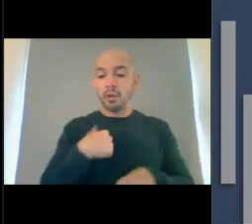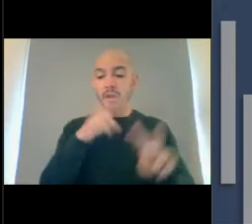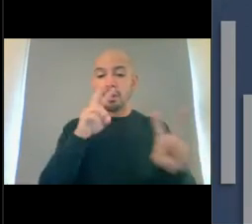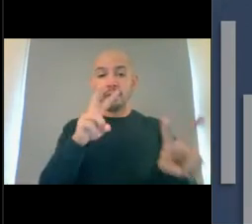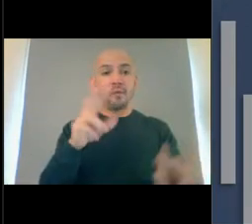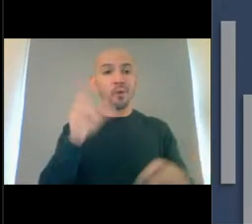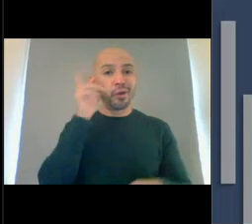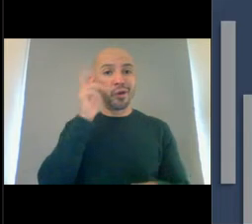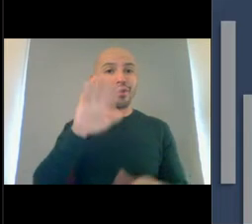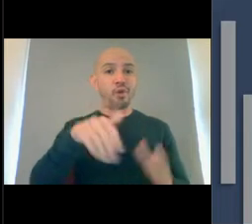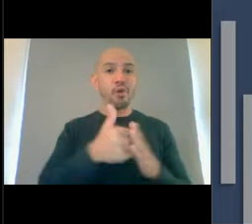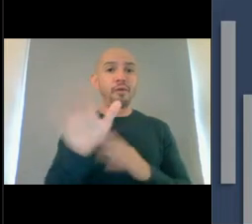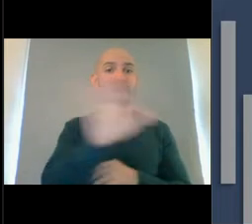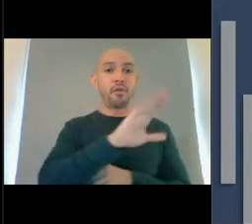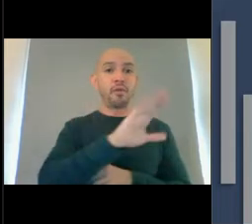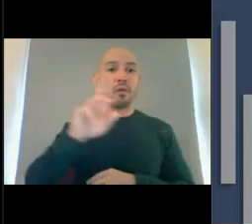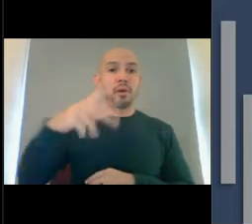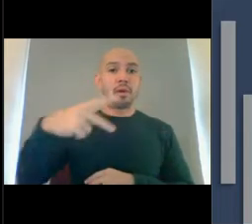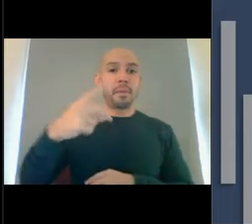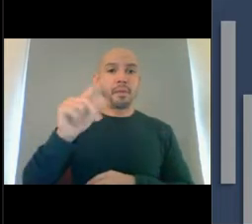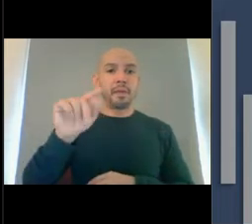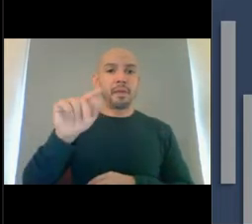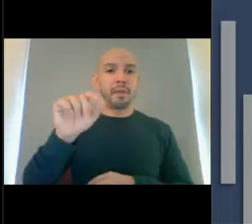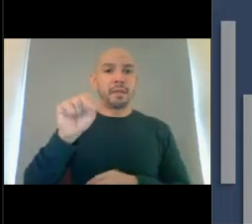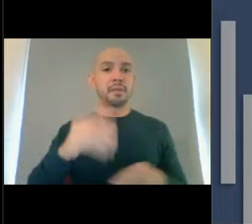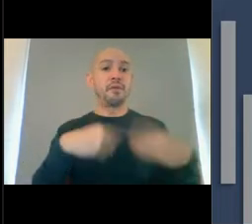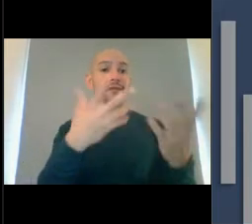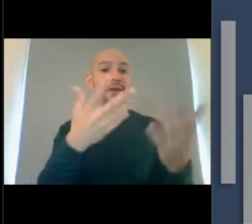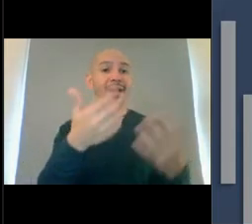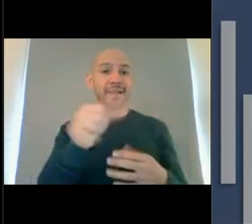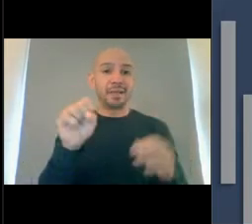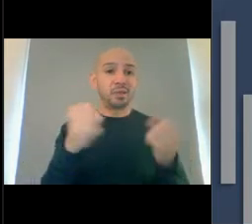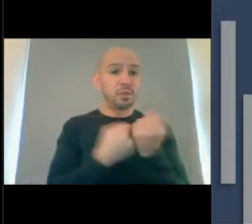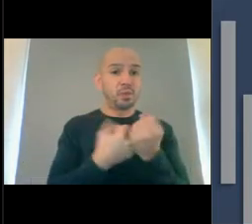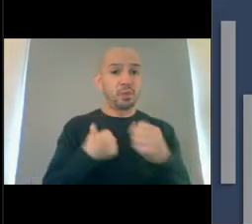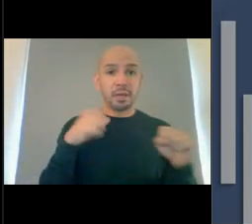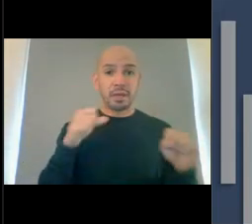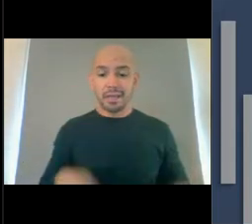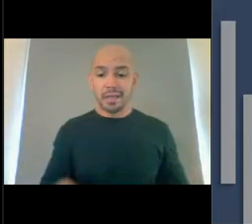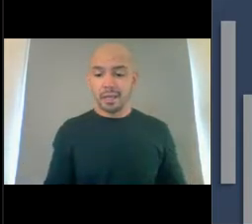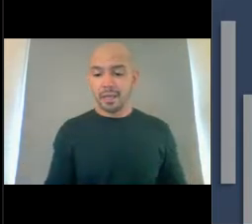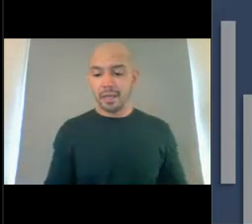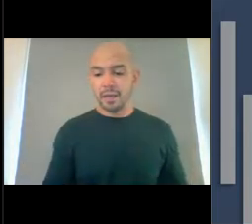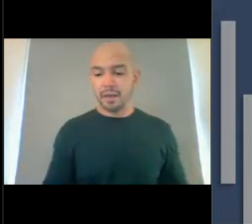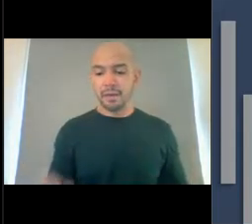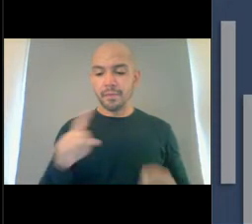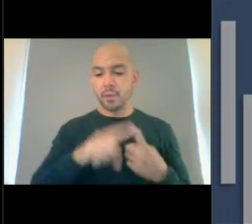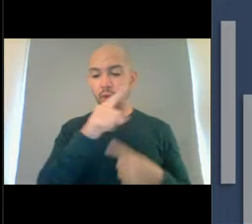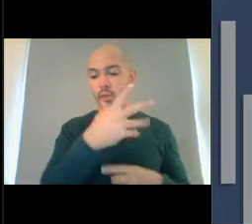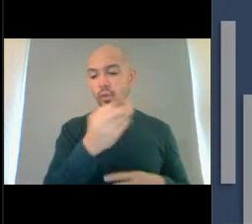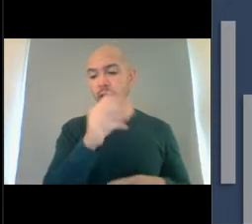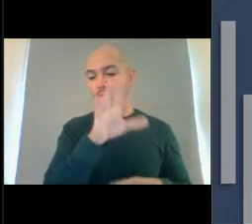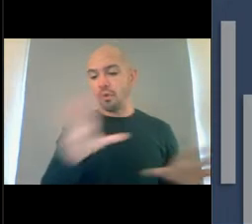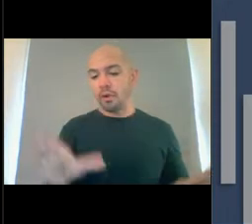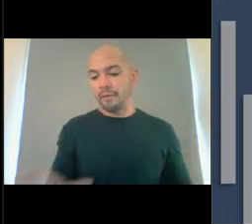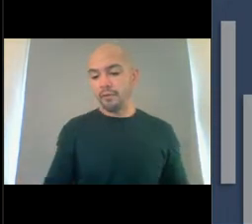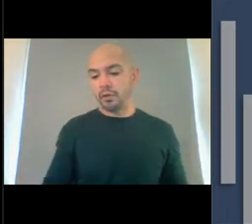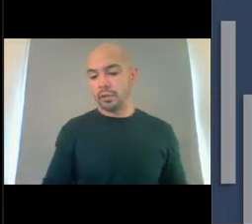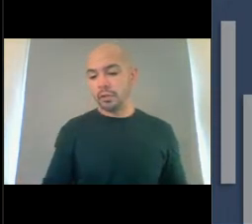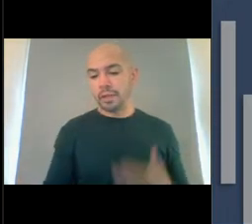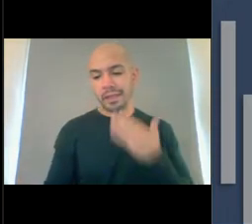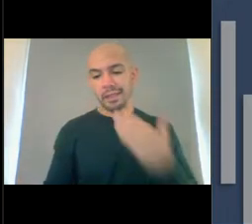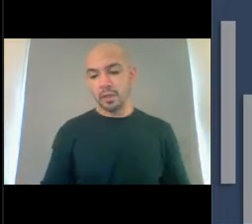updates and you know to providing whatever support i can um to you and and your efforts in this so thank you